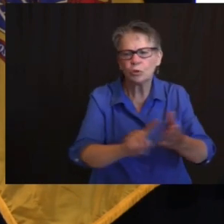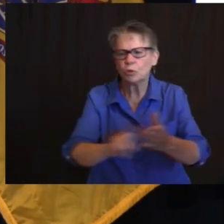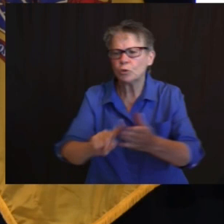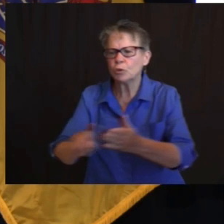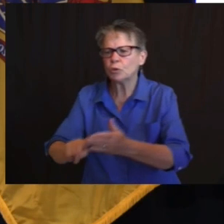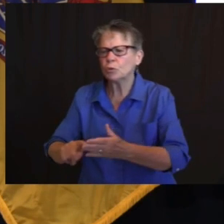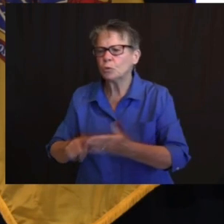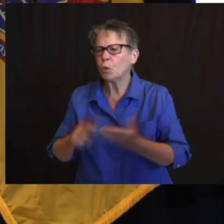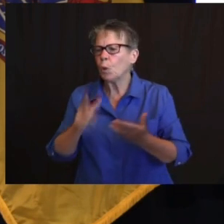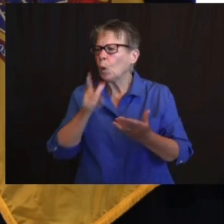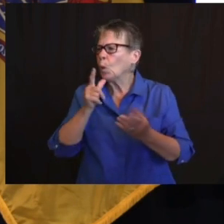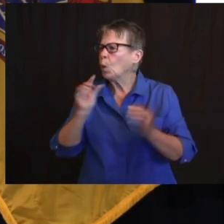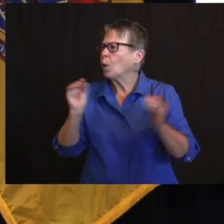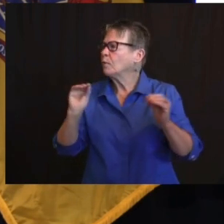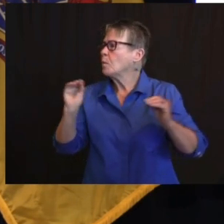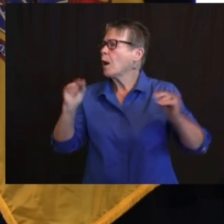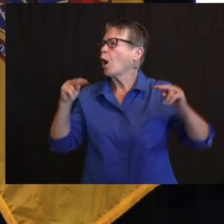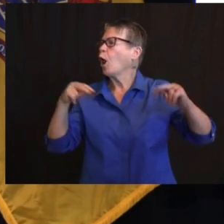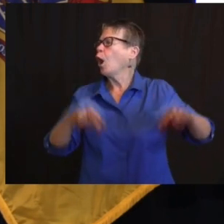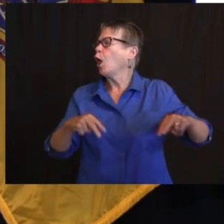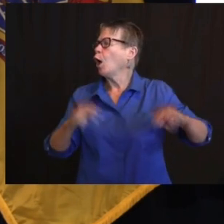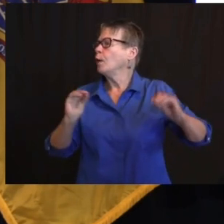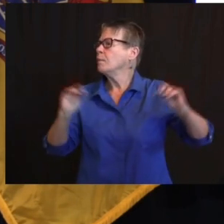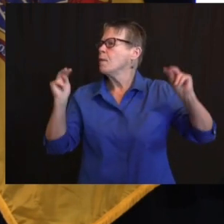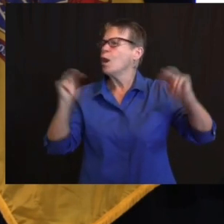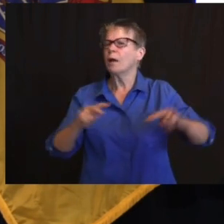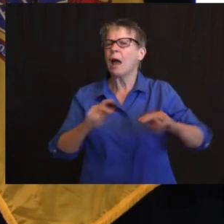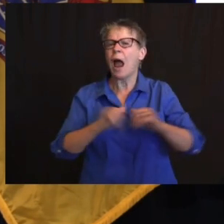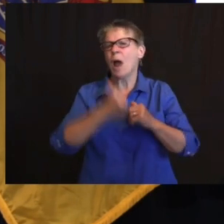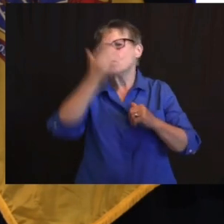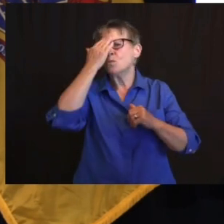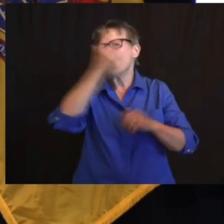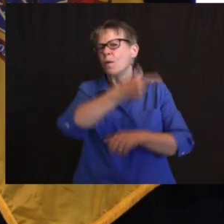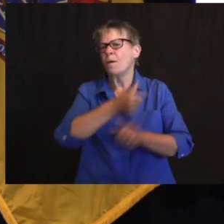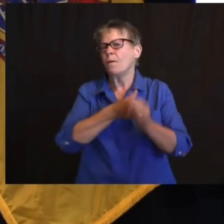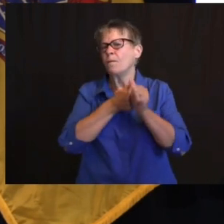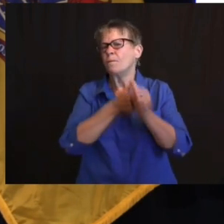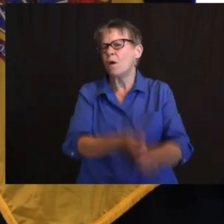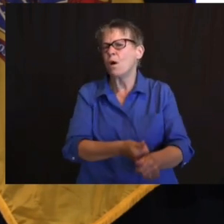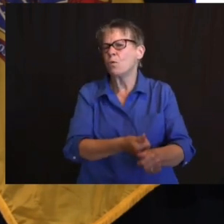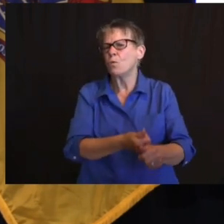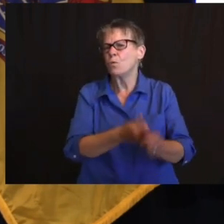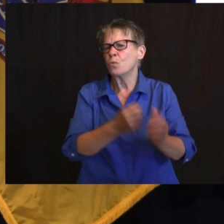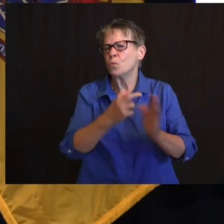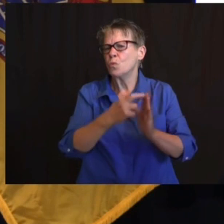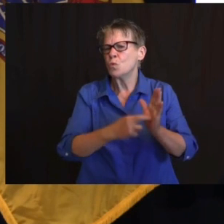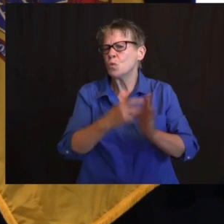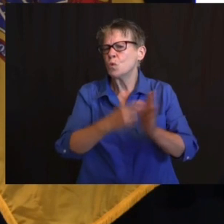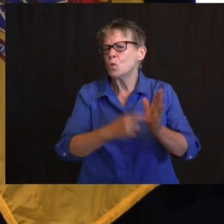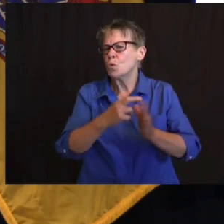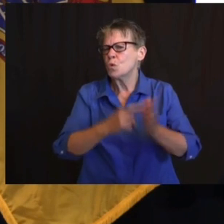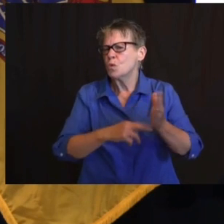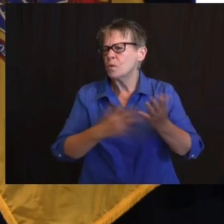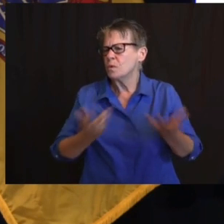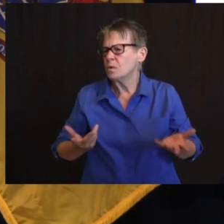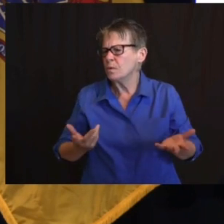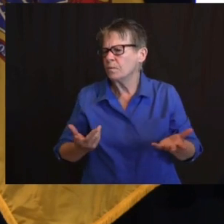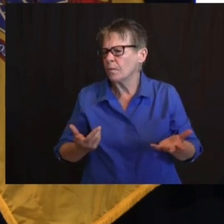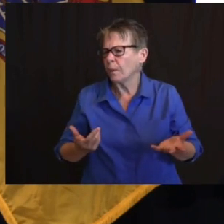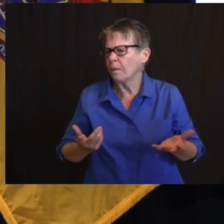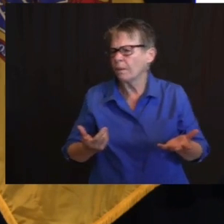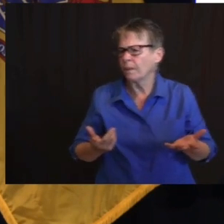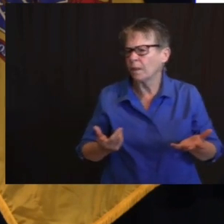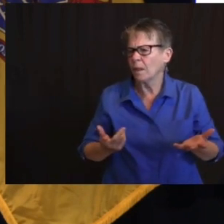The formula on quarantine was devised by the health commissioners, and I believe it's a rolling as I mentioned, it's a rolling 7-day